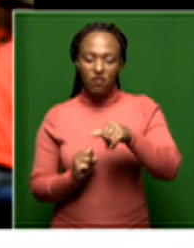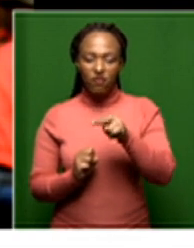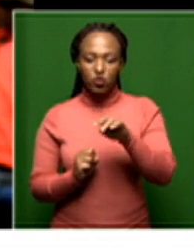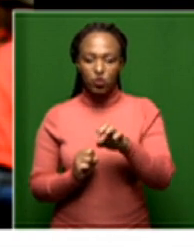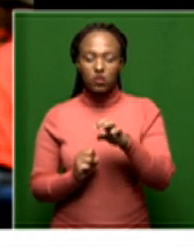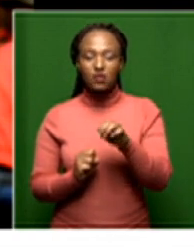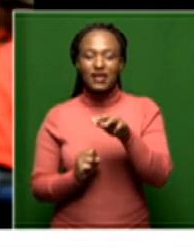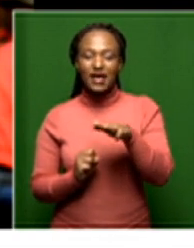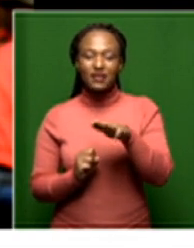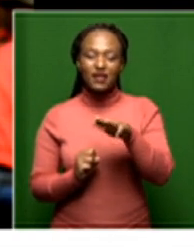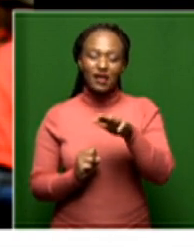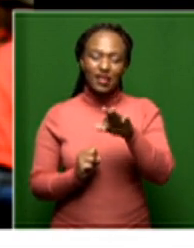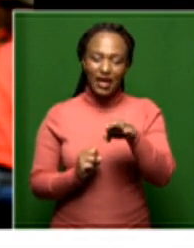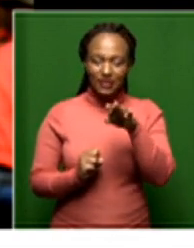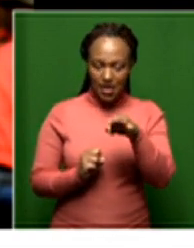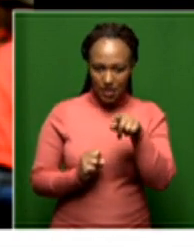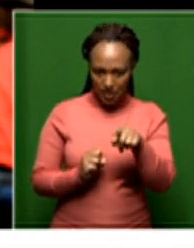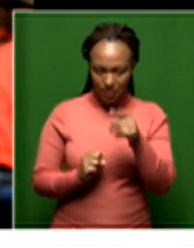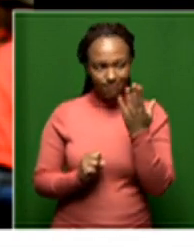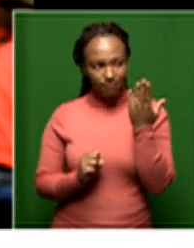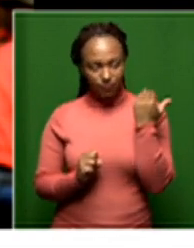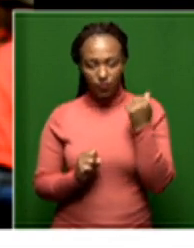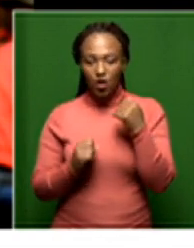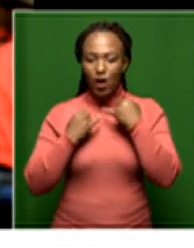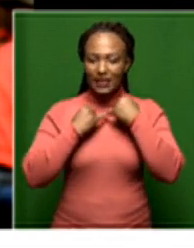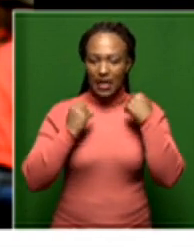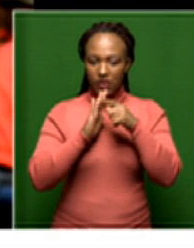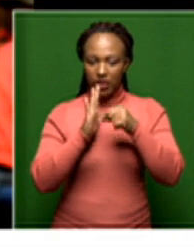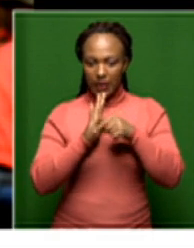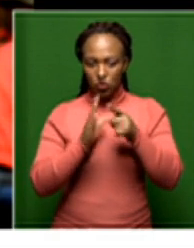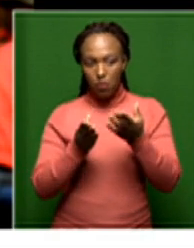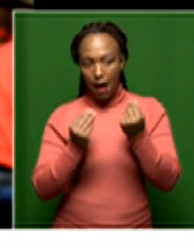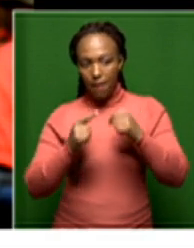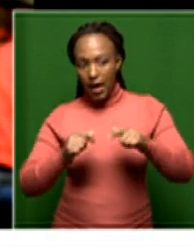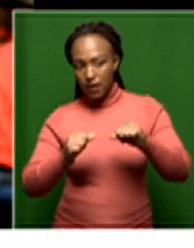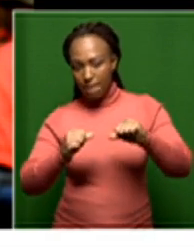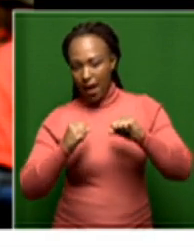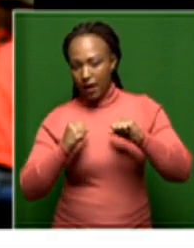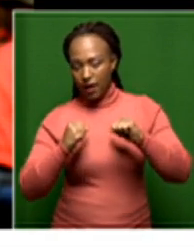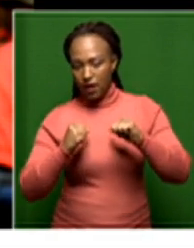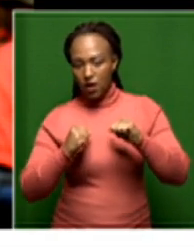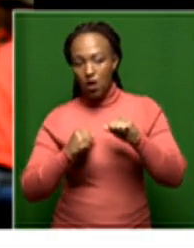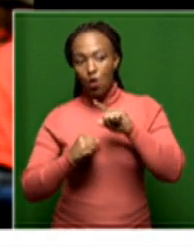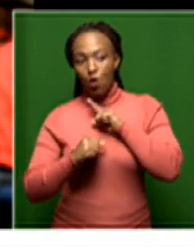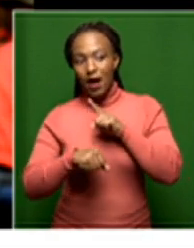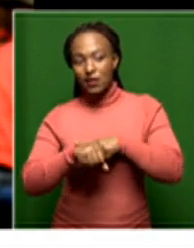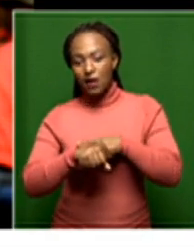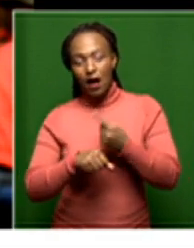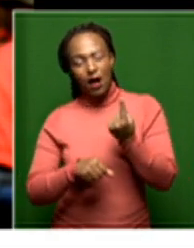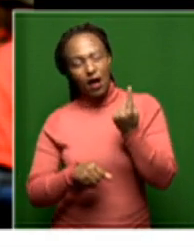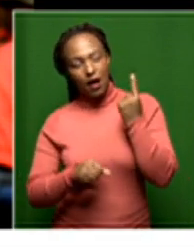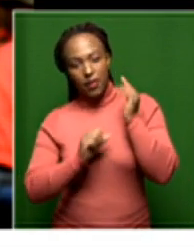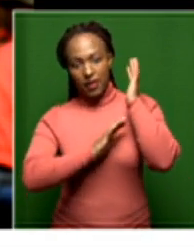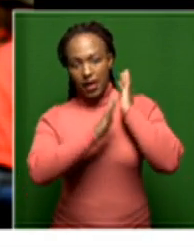a cutoff date. The reason why that is a structural constraint is because by that period in